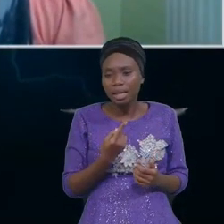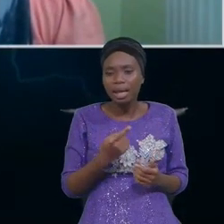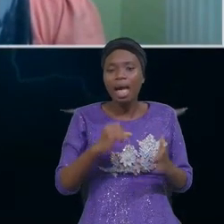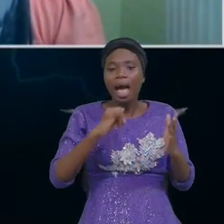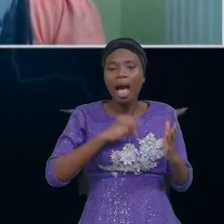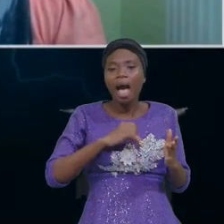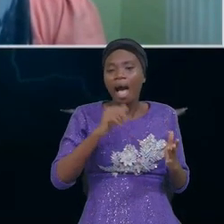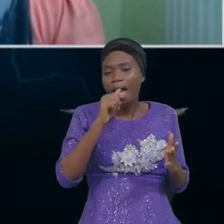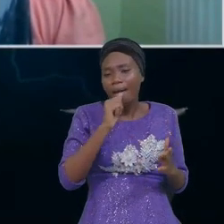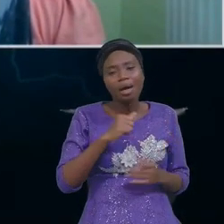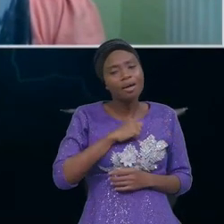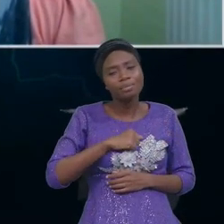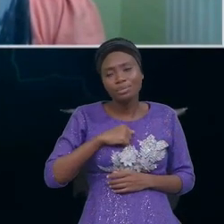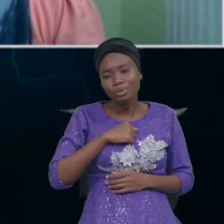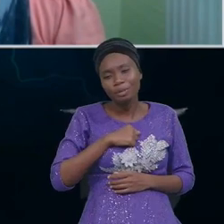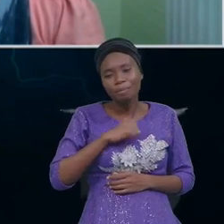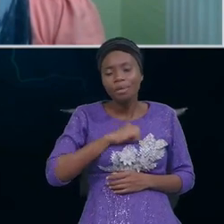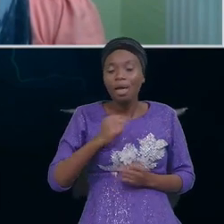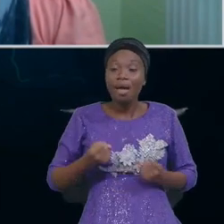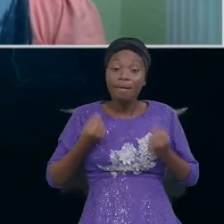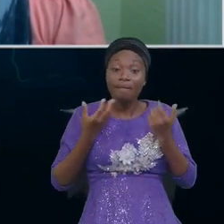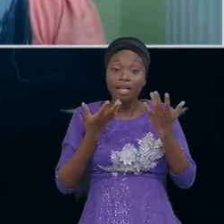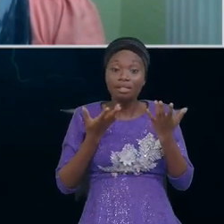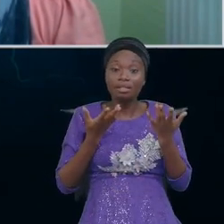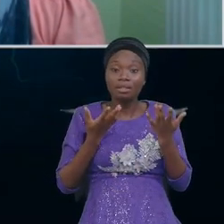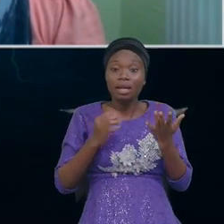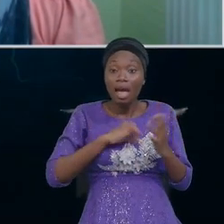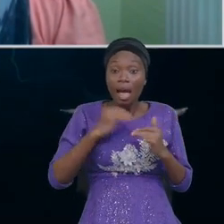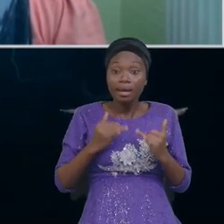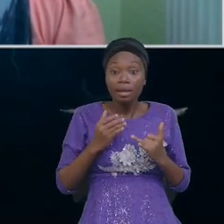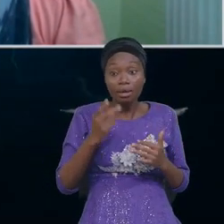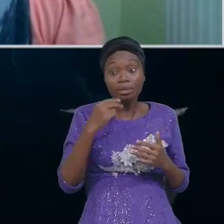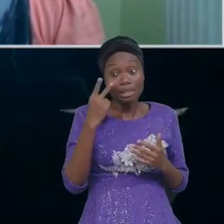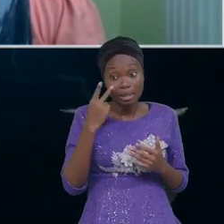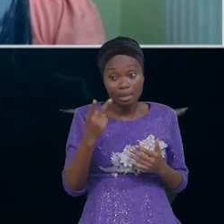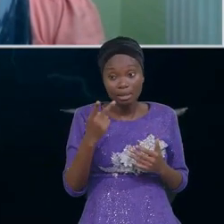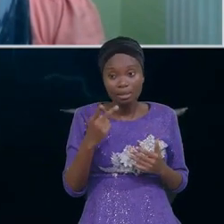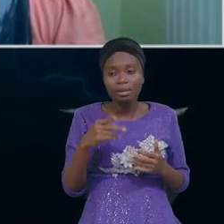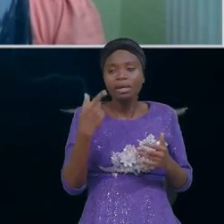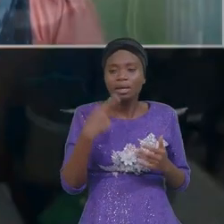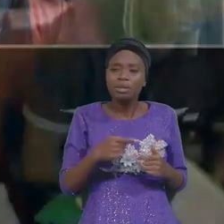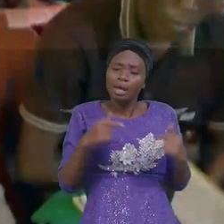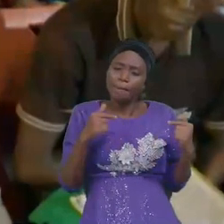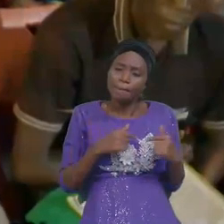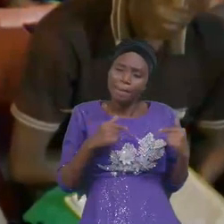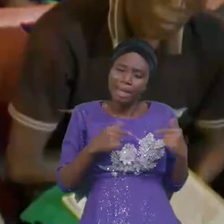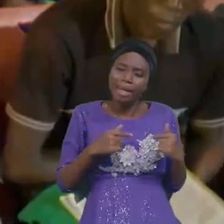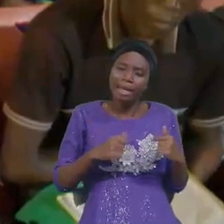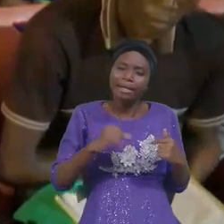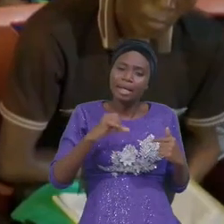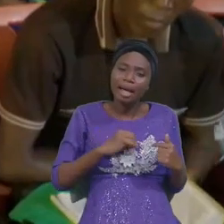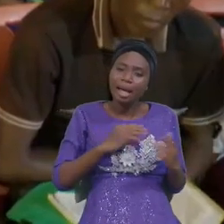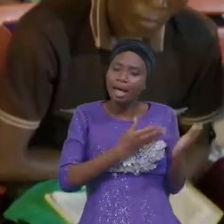sorry. I confess. I now see the pain I cause the